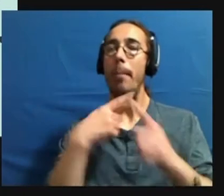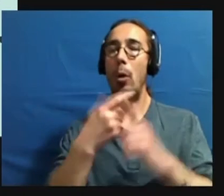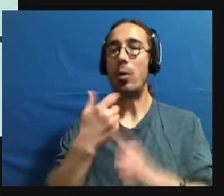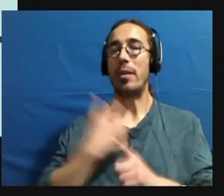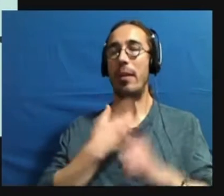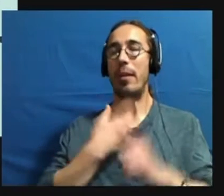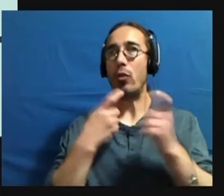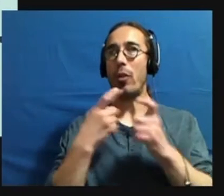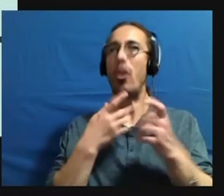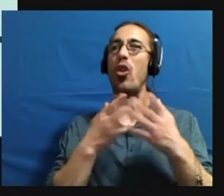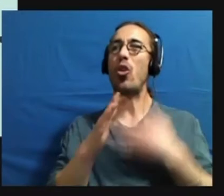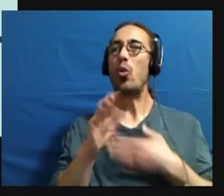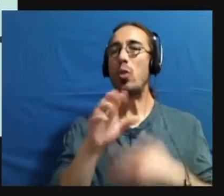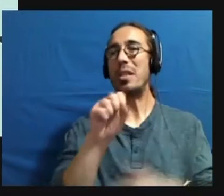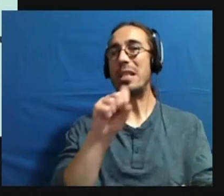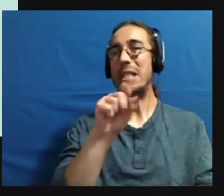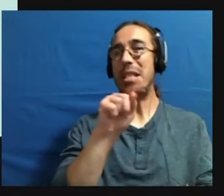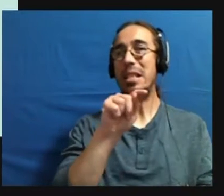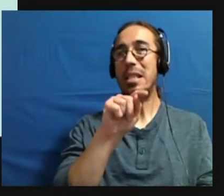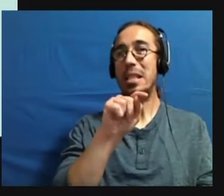destigmatizing stimming.